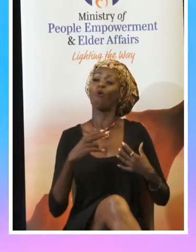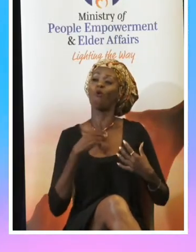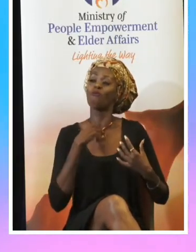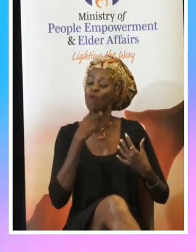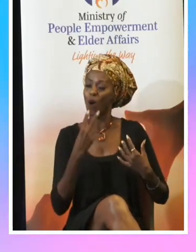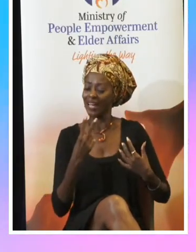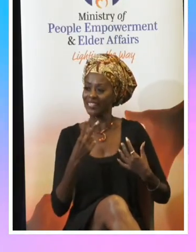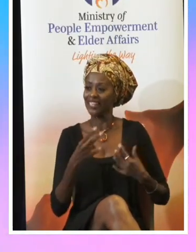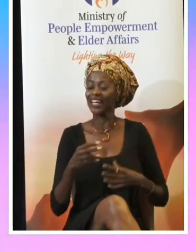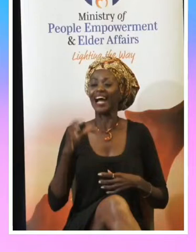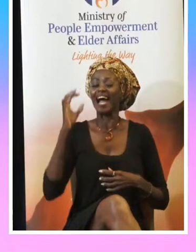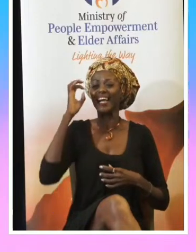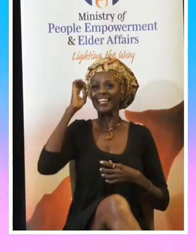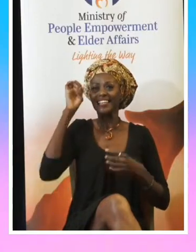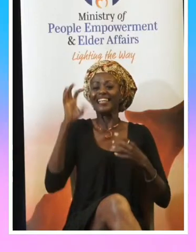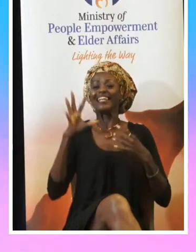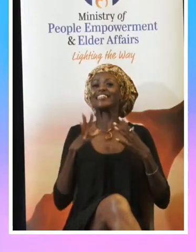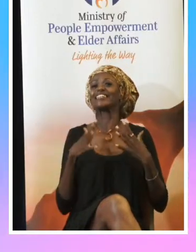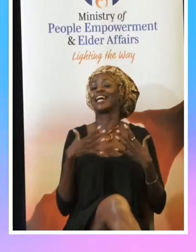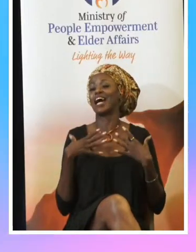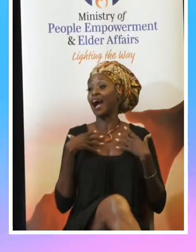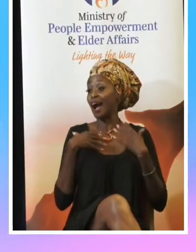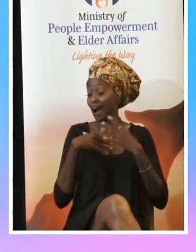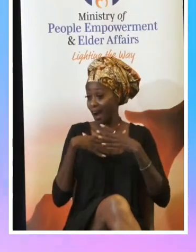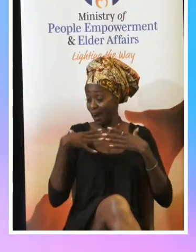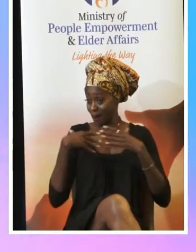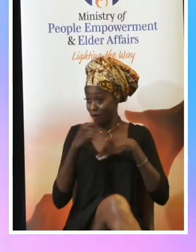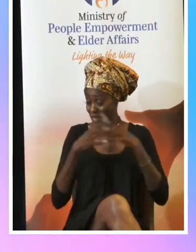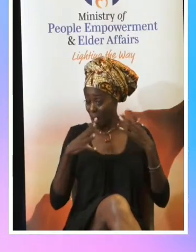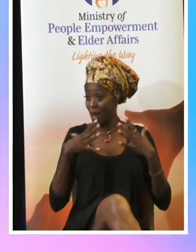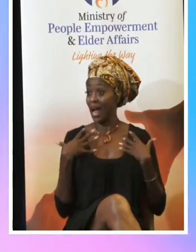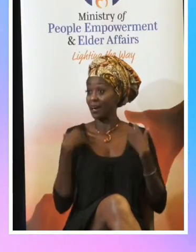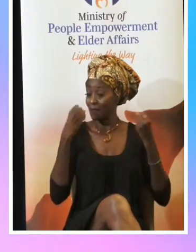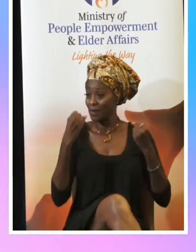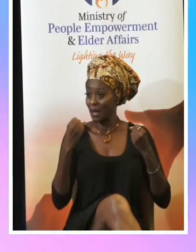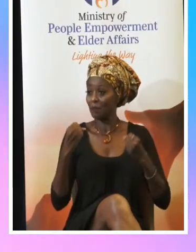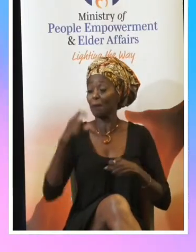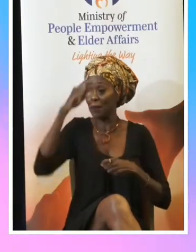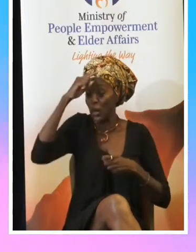is confident in his material, because this is something he lives every day.